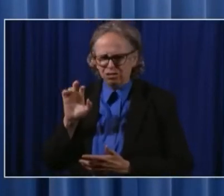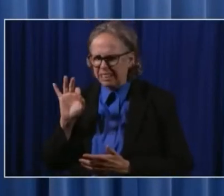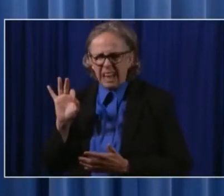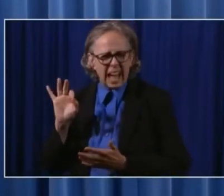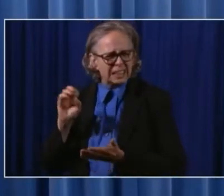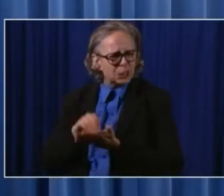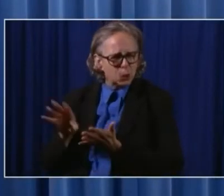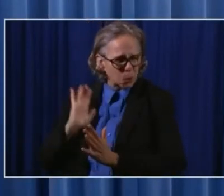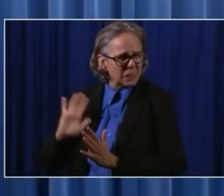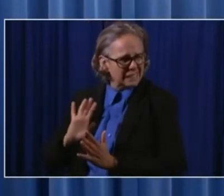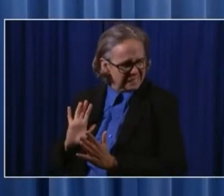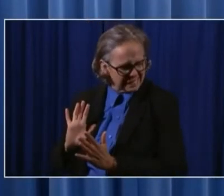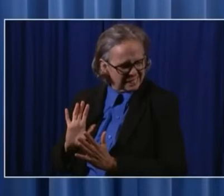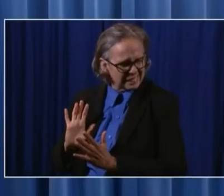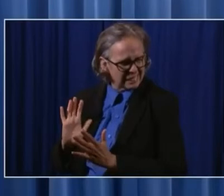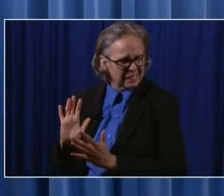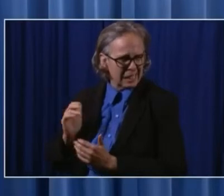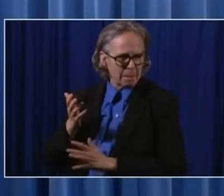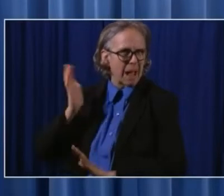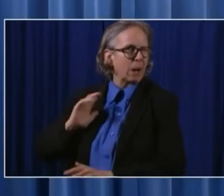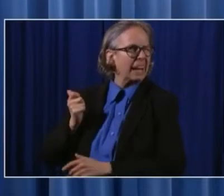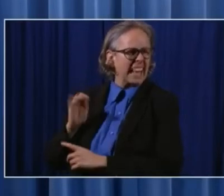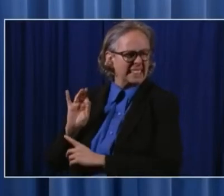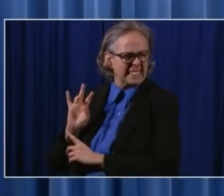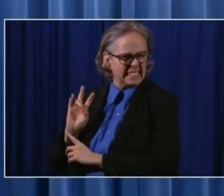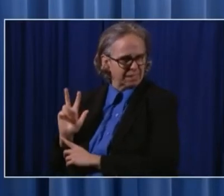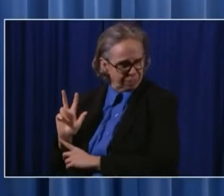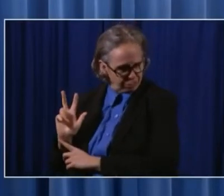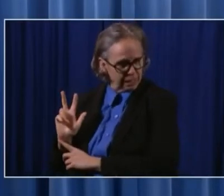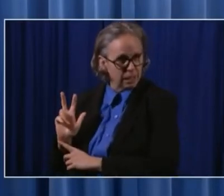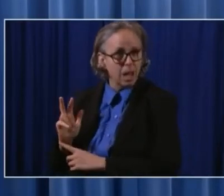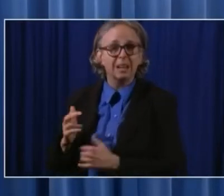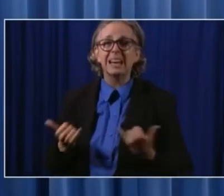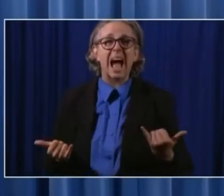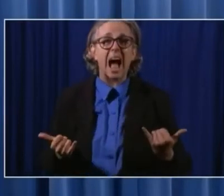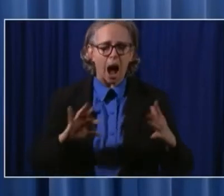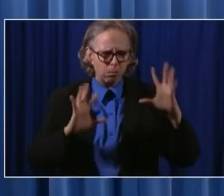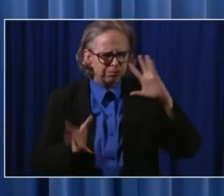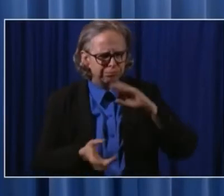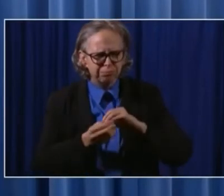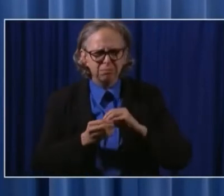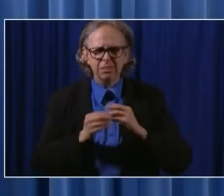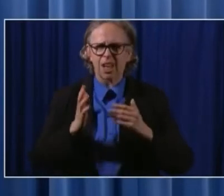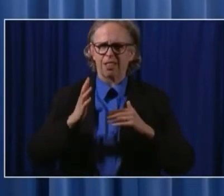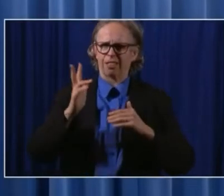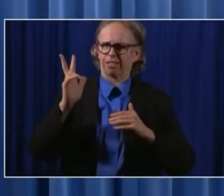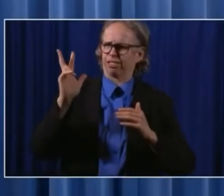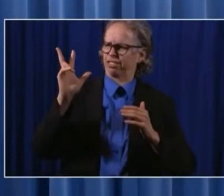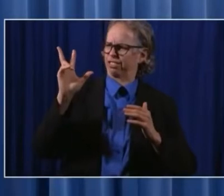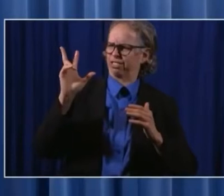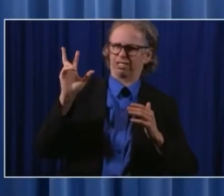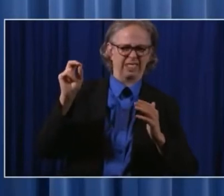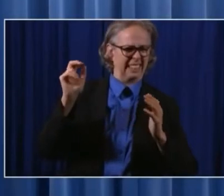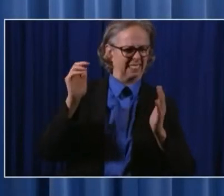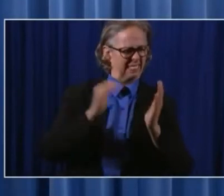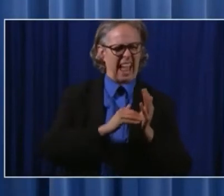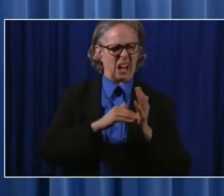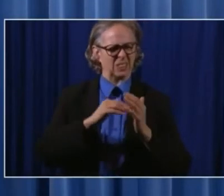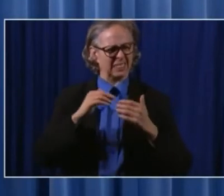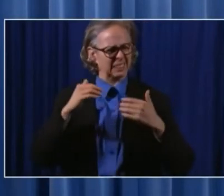in 1973 to more than 3,000 students enrolled today in about 30 technical